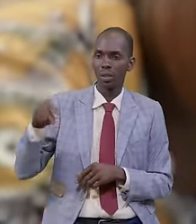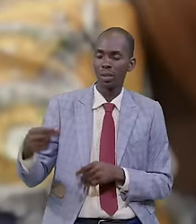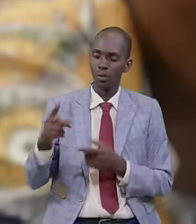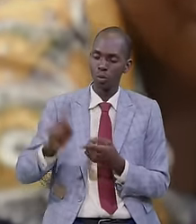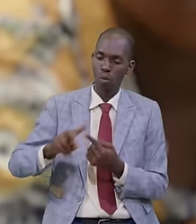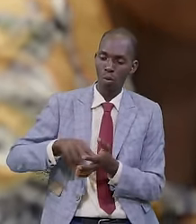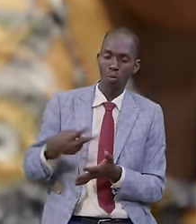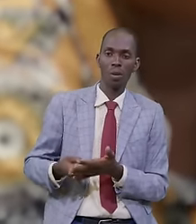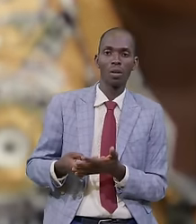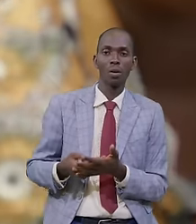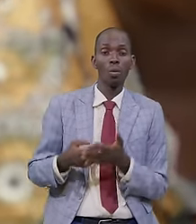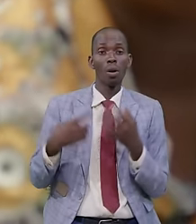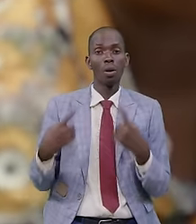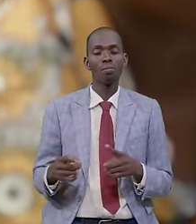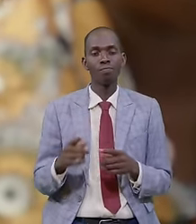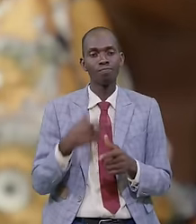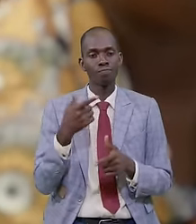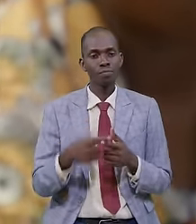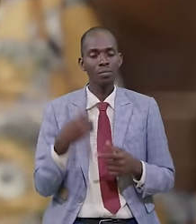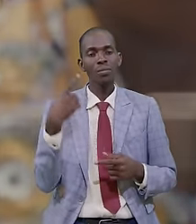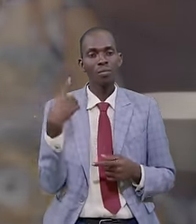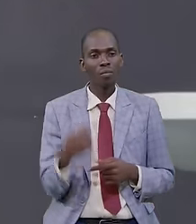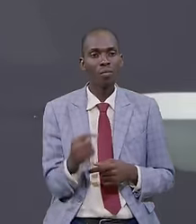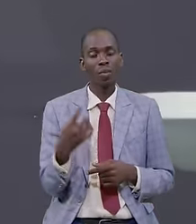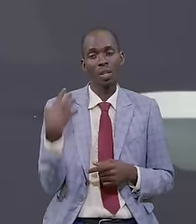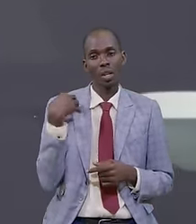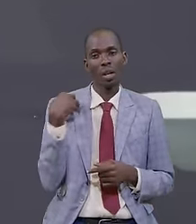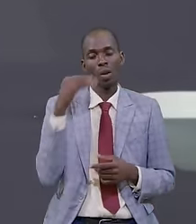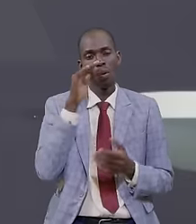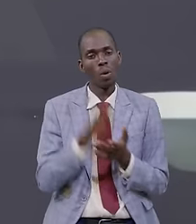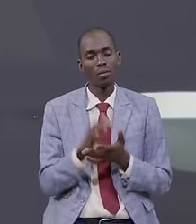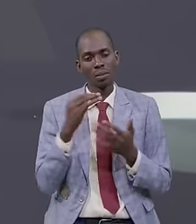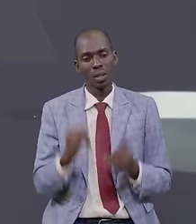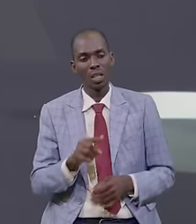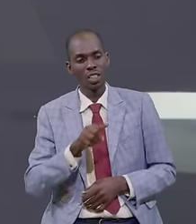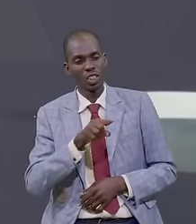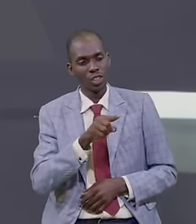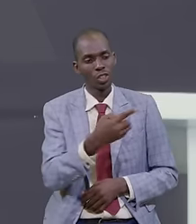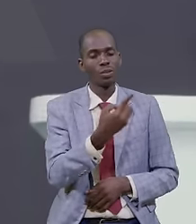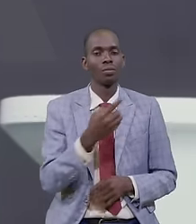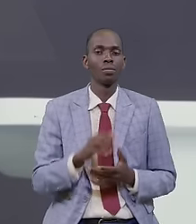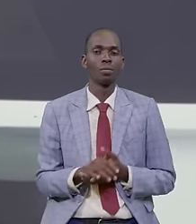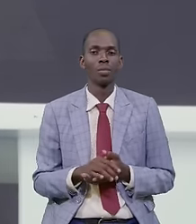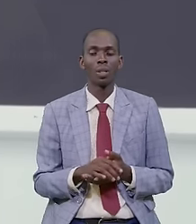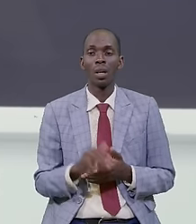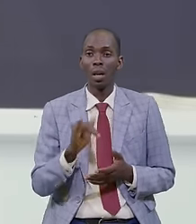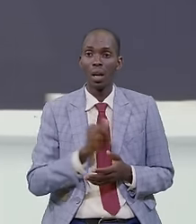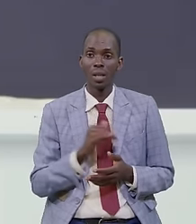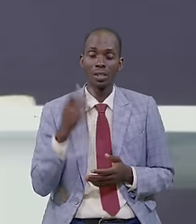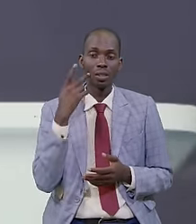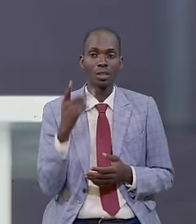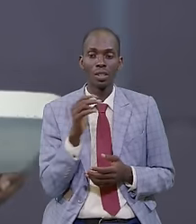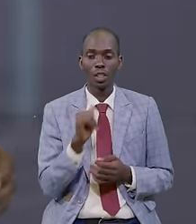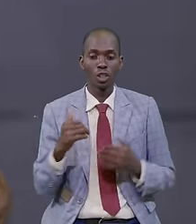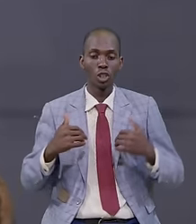lie. That's what discourages him. I see, you know, a young girl, a young lady in teenage